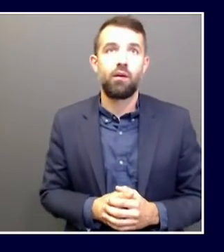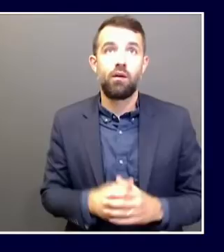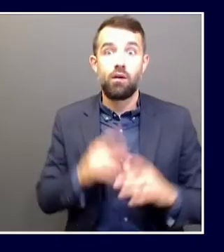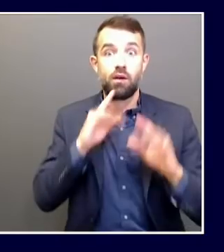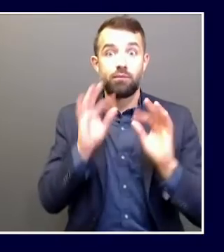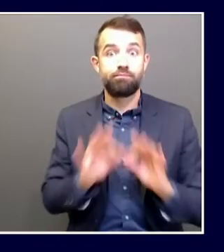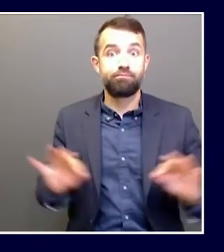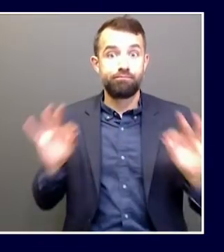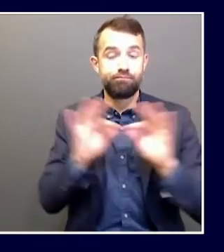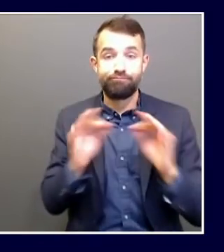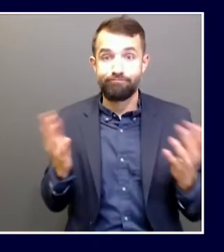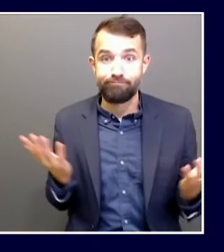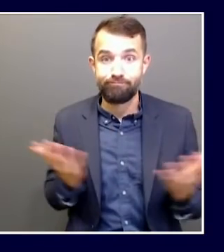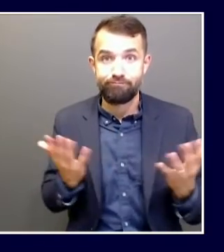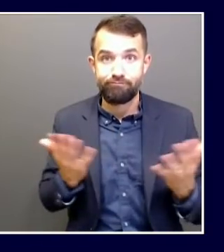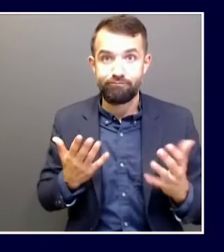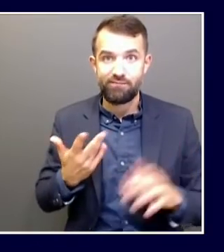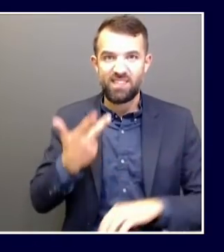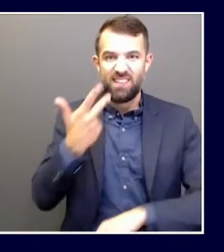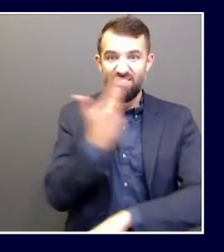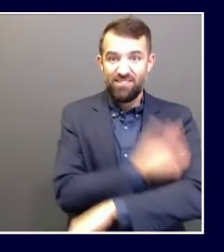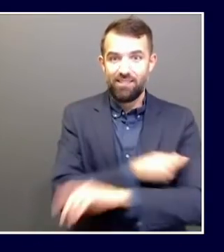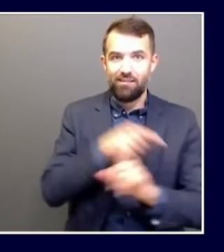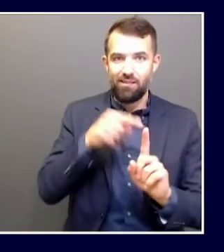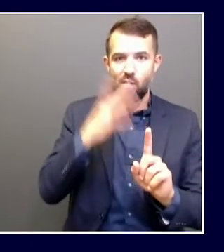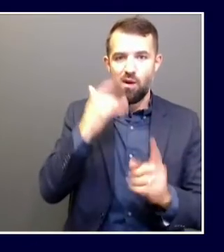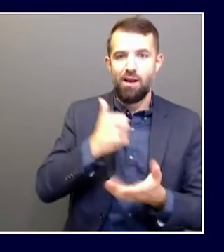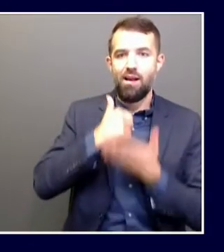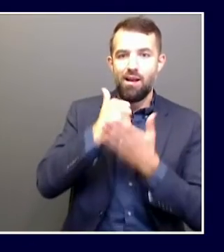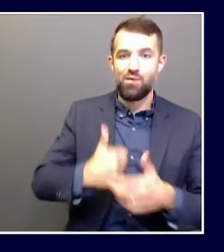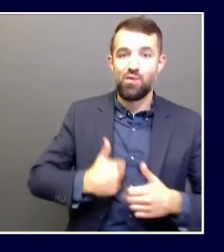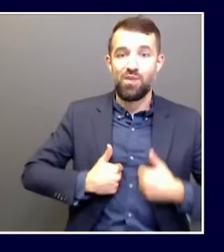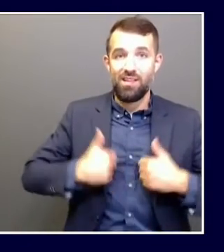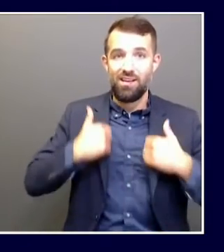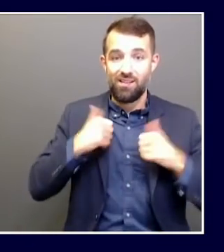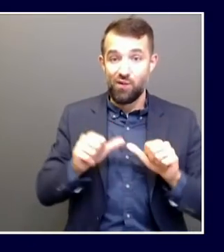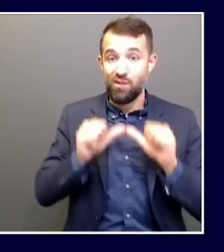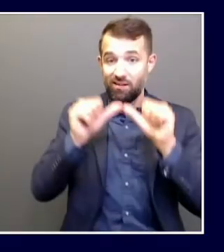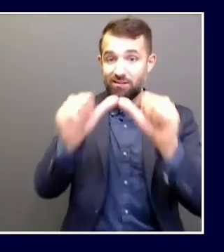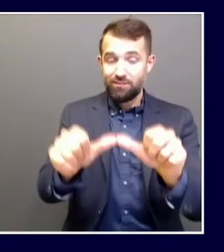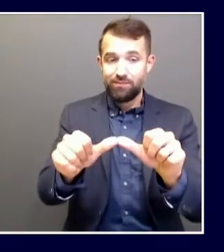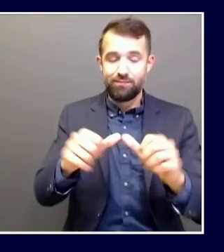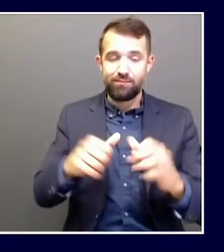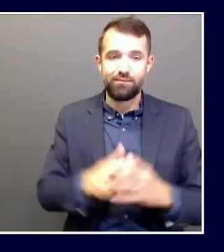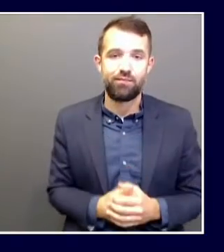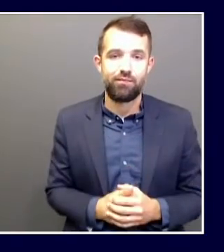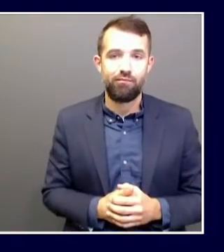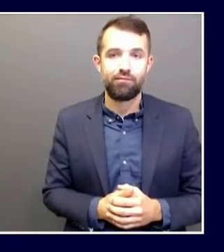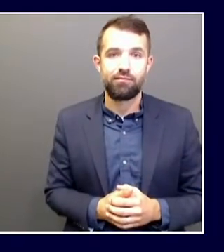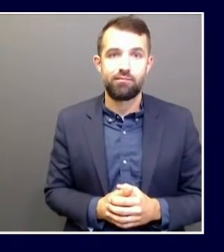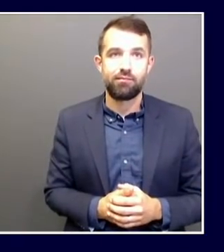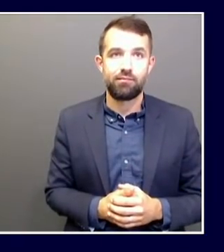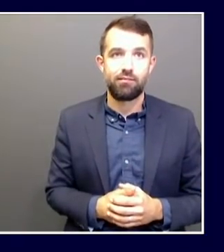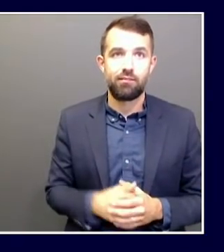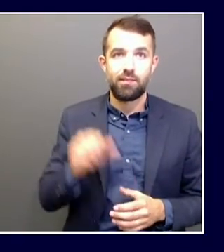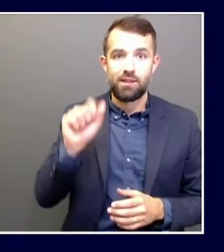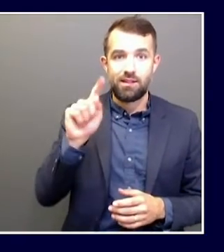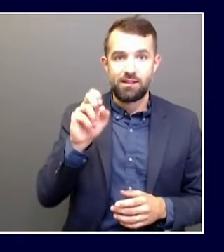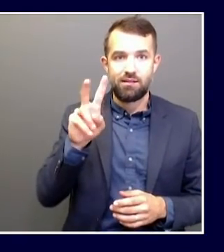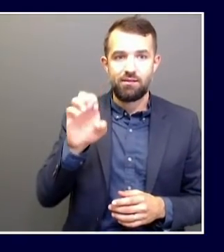Thank you. Thanks, Chris. Let me go to Steve Collins next. Hi, Dr.